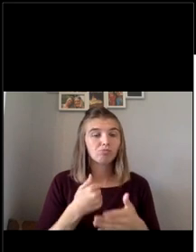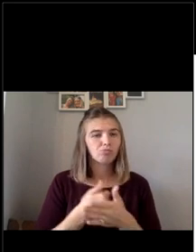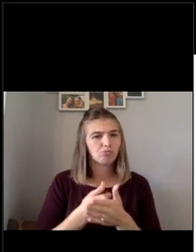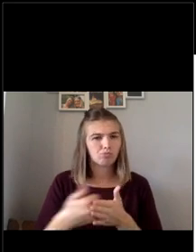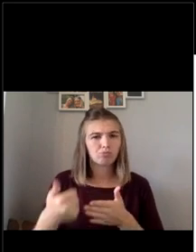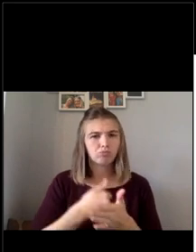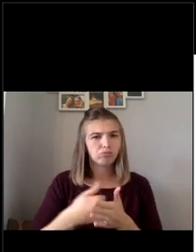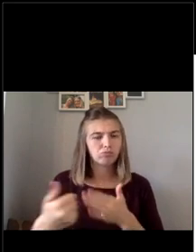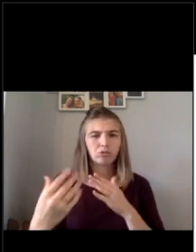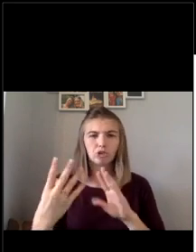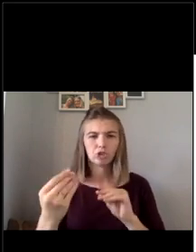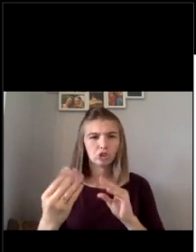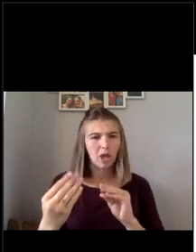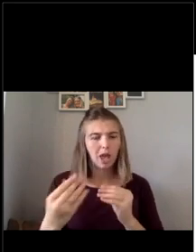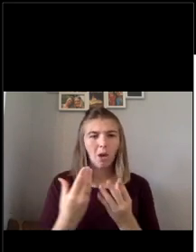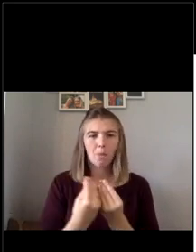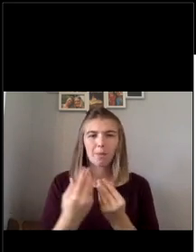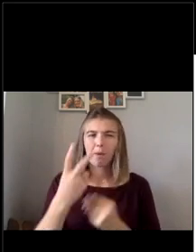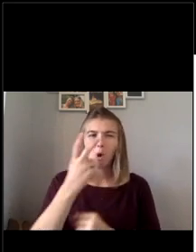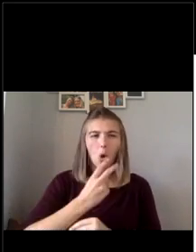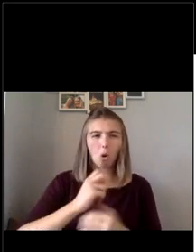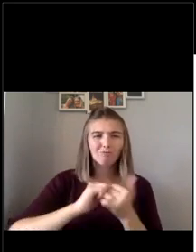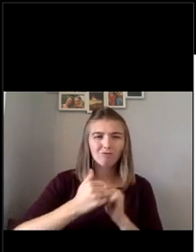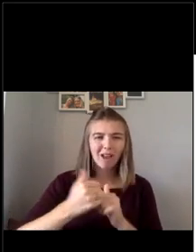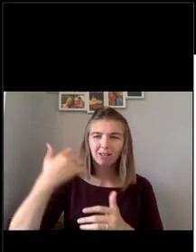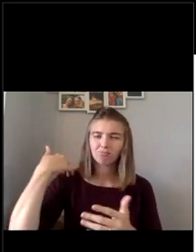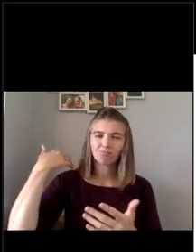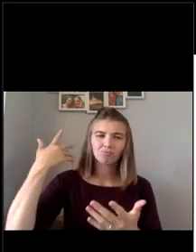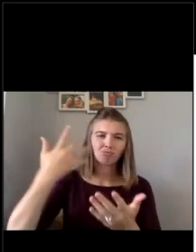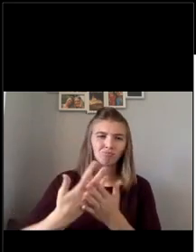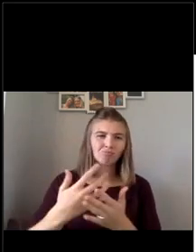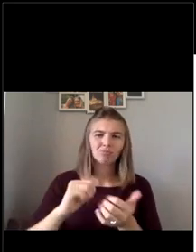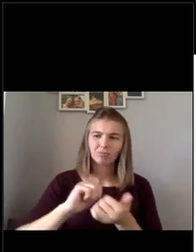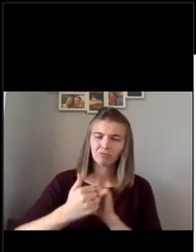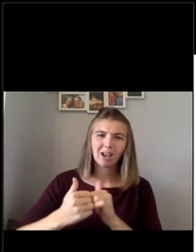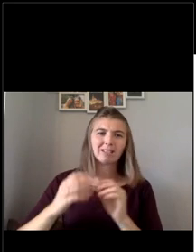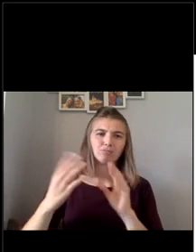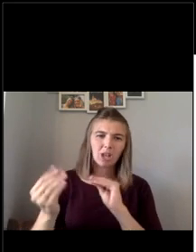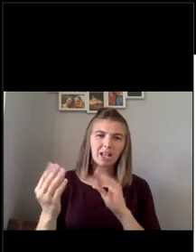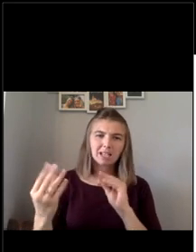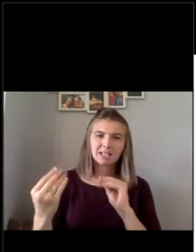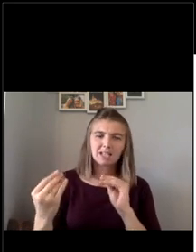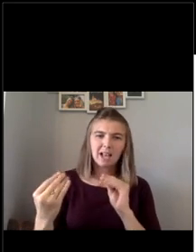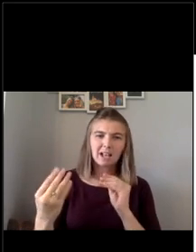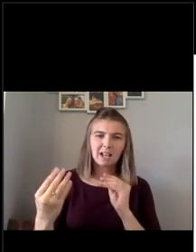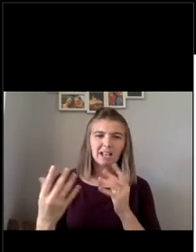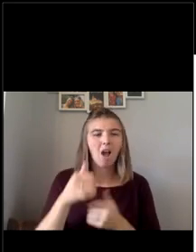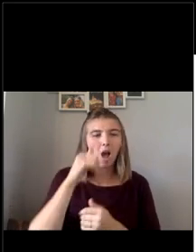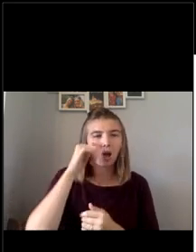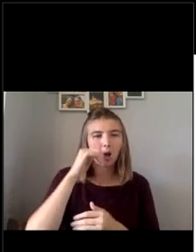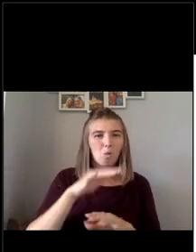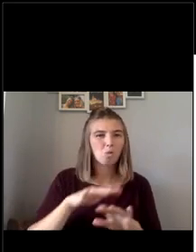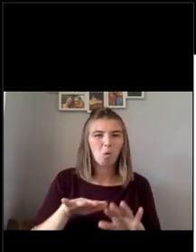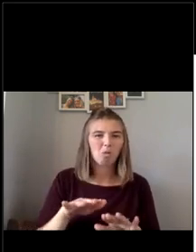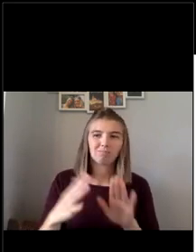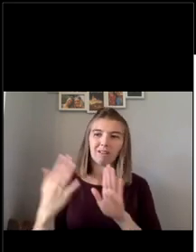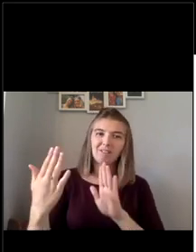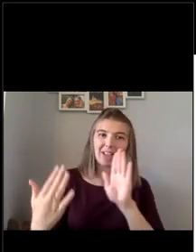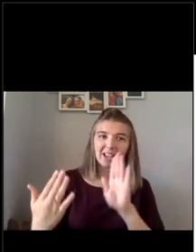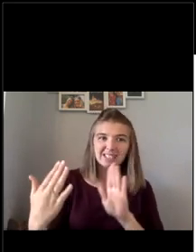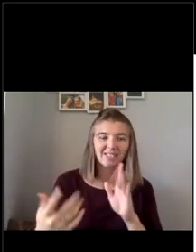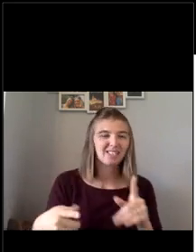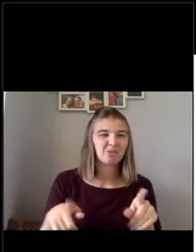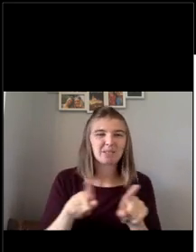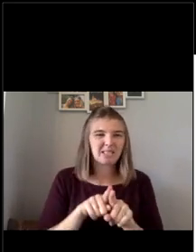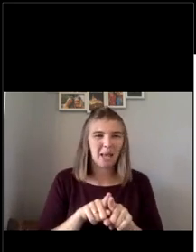from postdoc and PhD days. I know this is not the same as in-person interaction, but it still goes a long